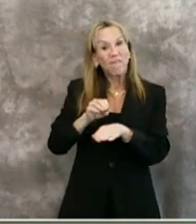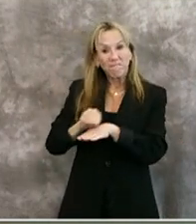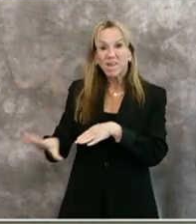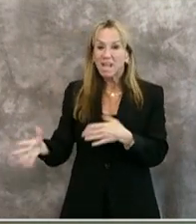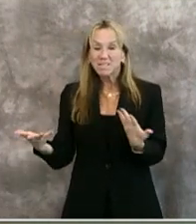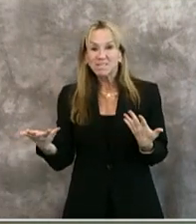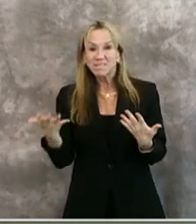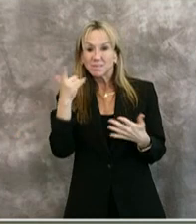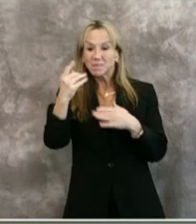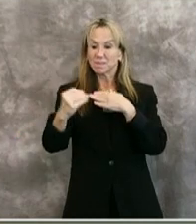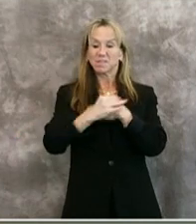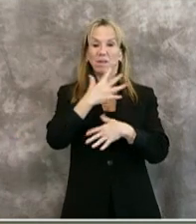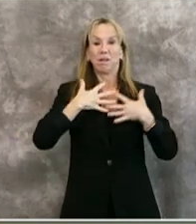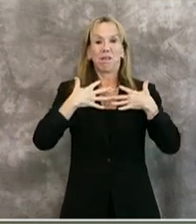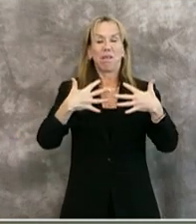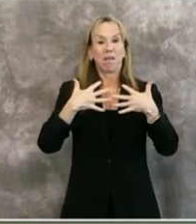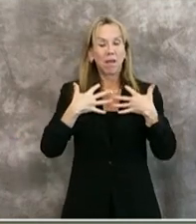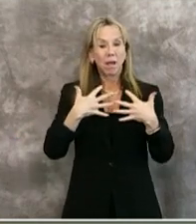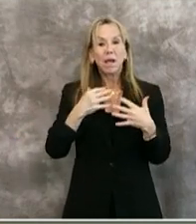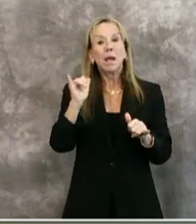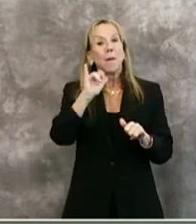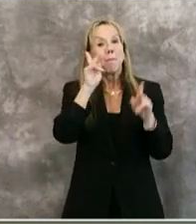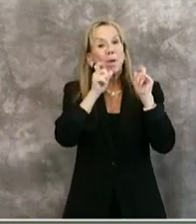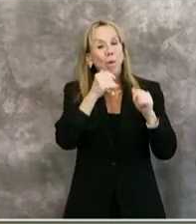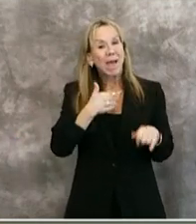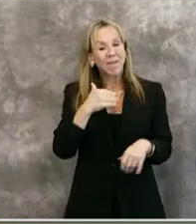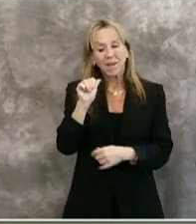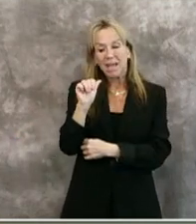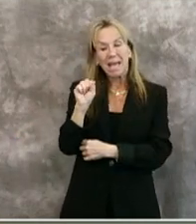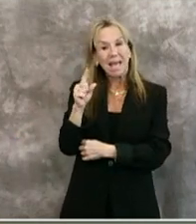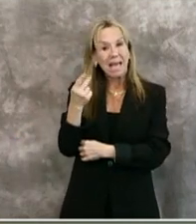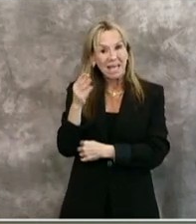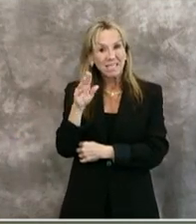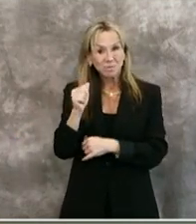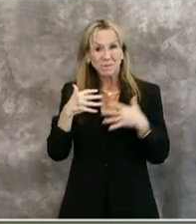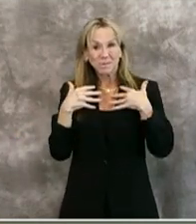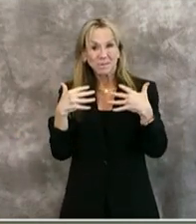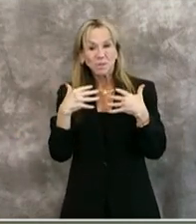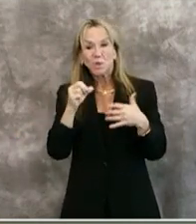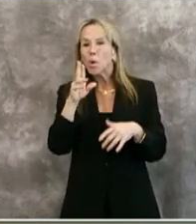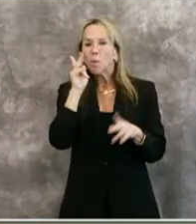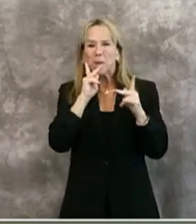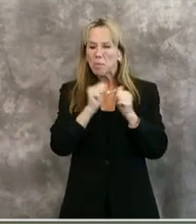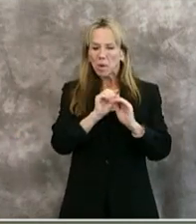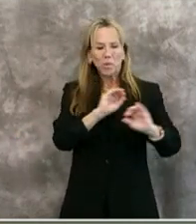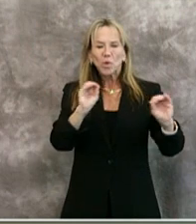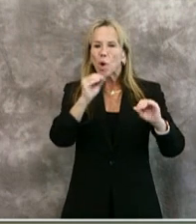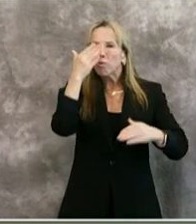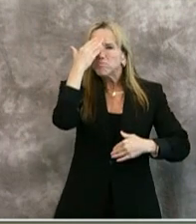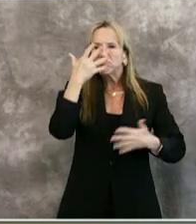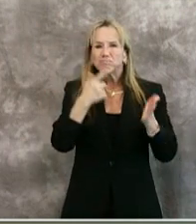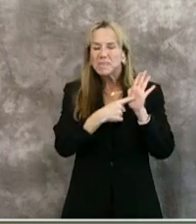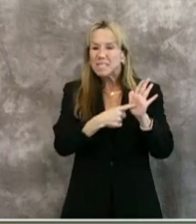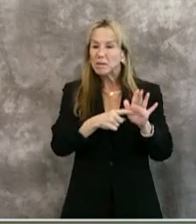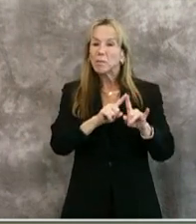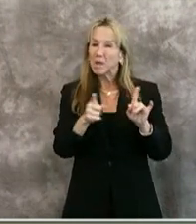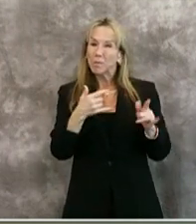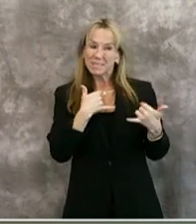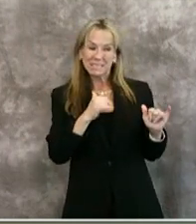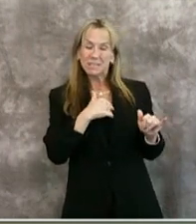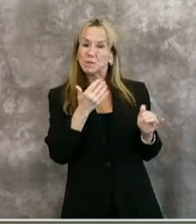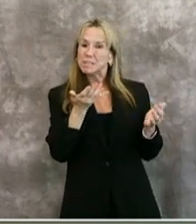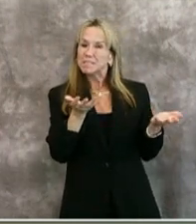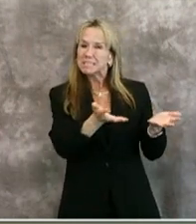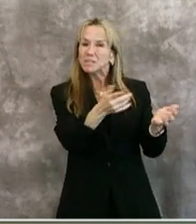Anyone with underlying health conditions such as asthma, those with symptoms, or even people who are asymptomatic, we encourage you to take extra